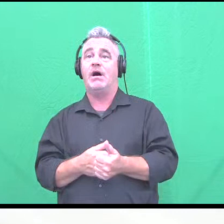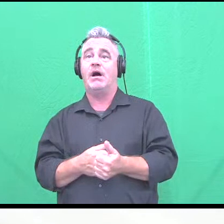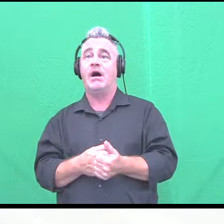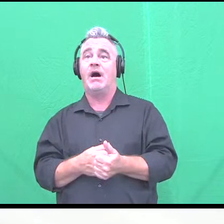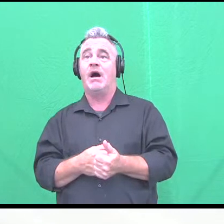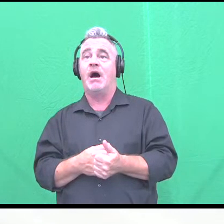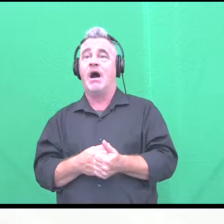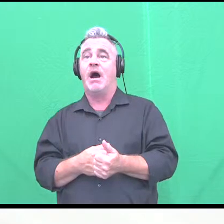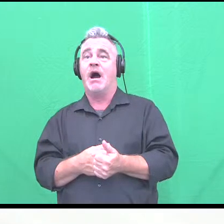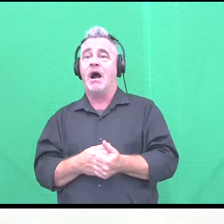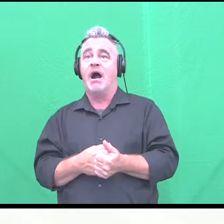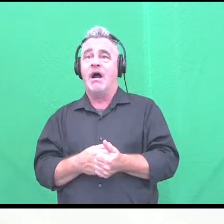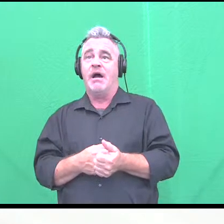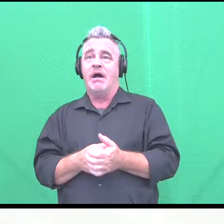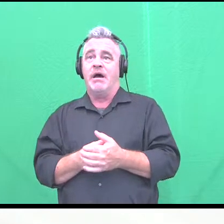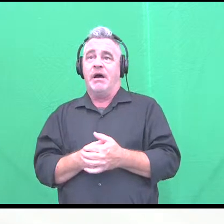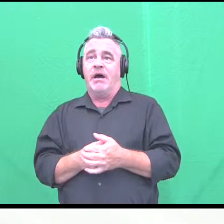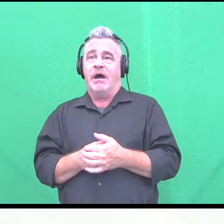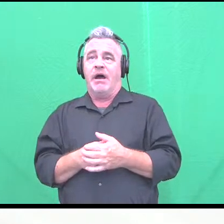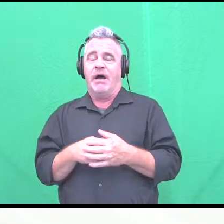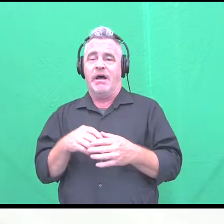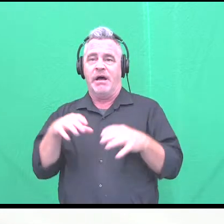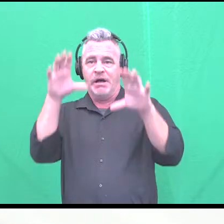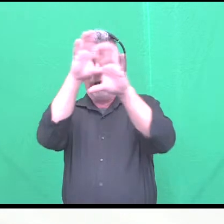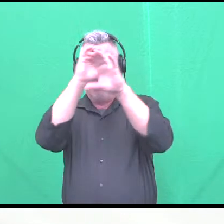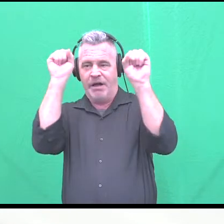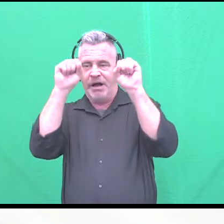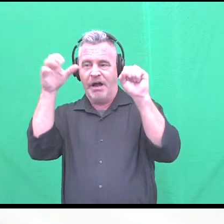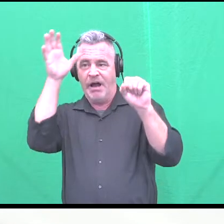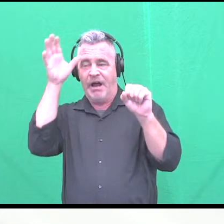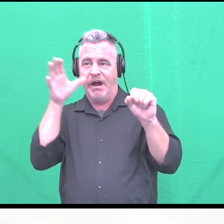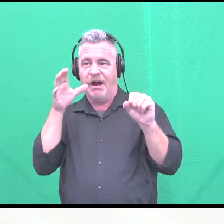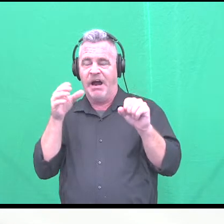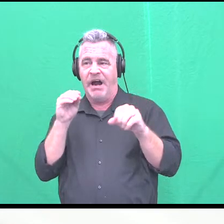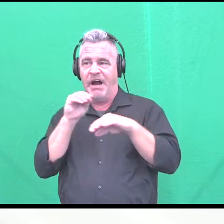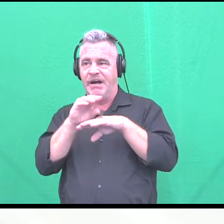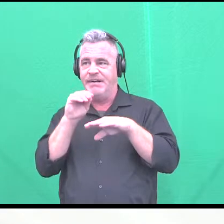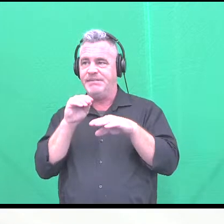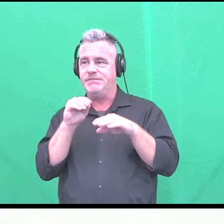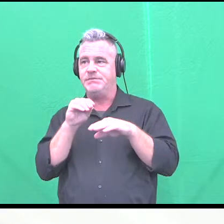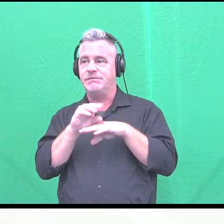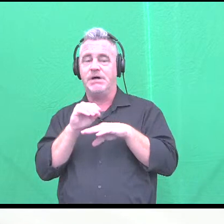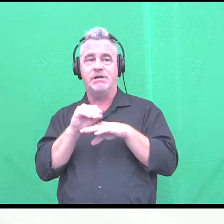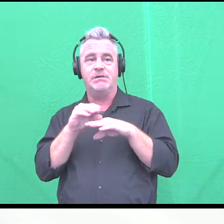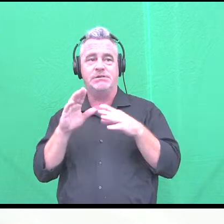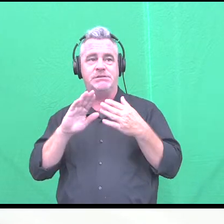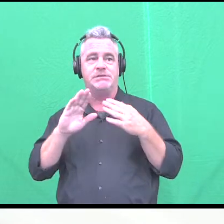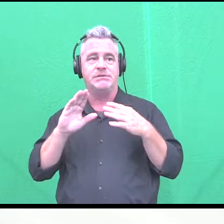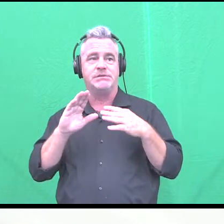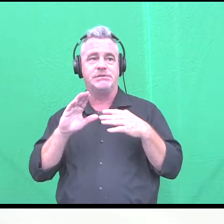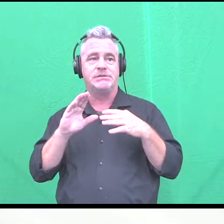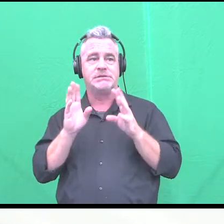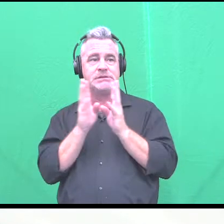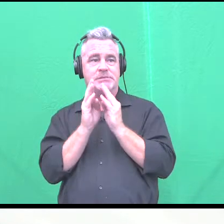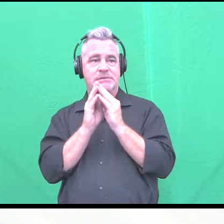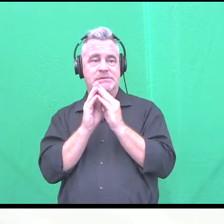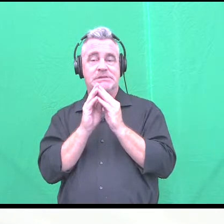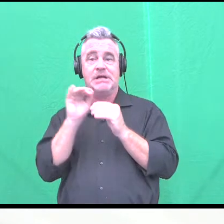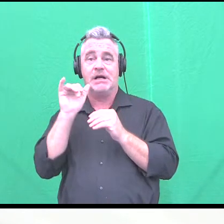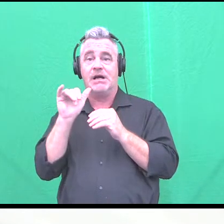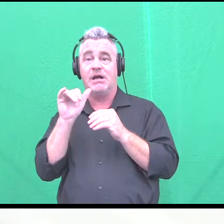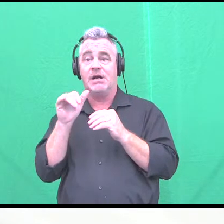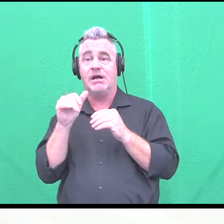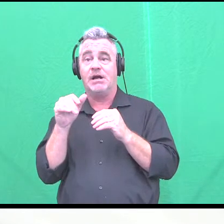the superintendent's parent advisory committee. I'm proud to say on behalf of the superintendent that this